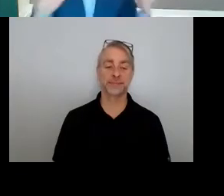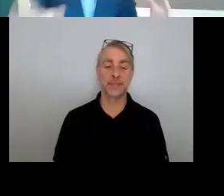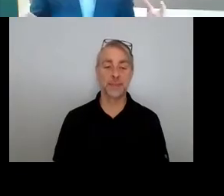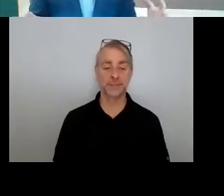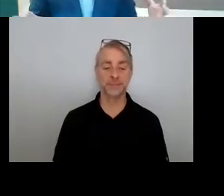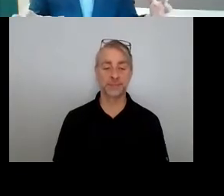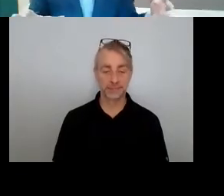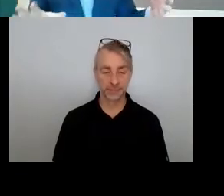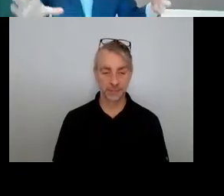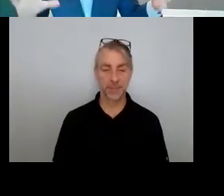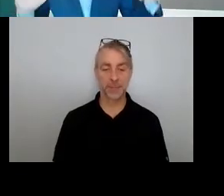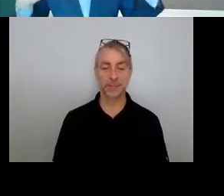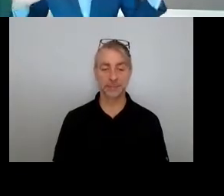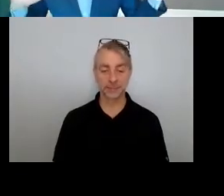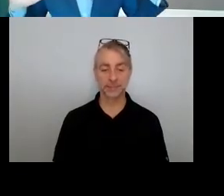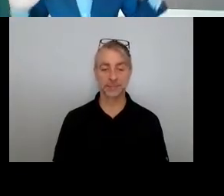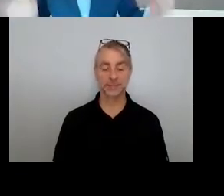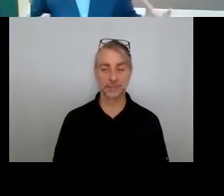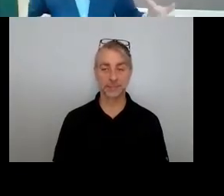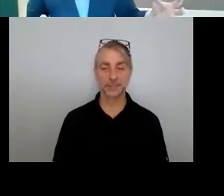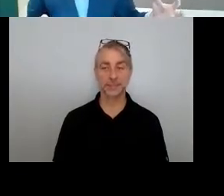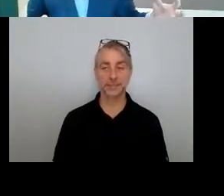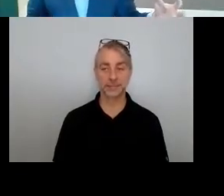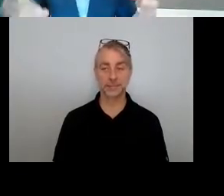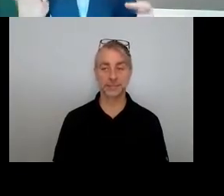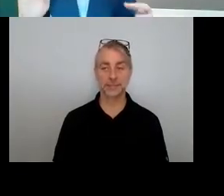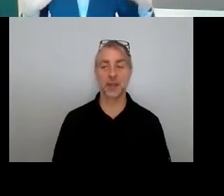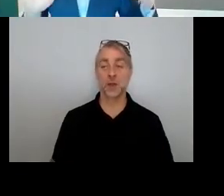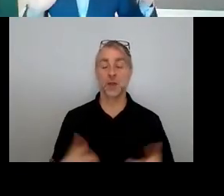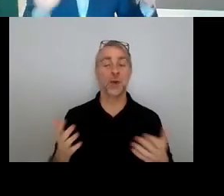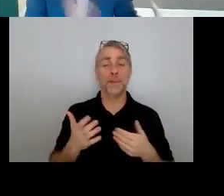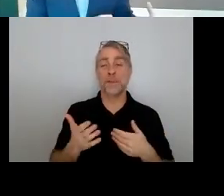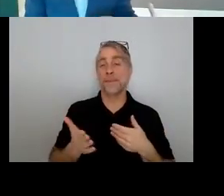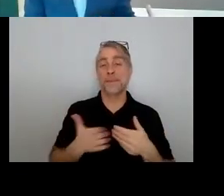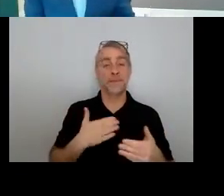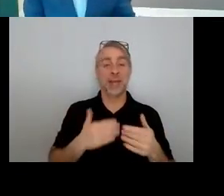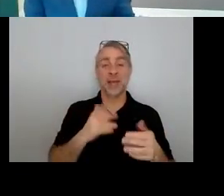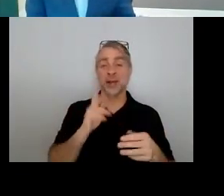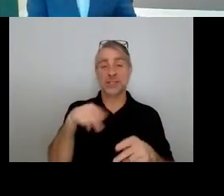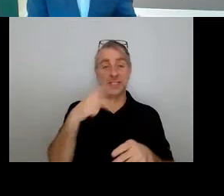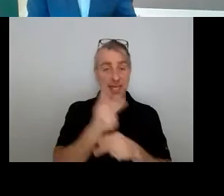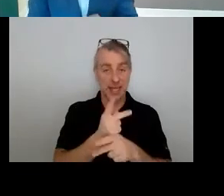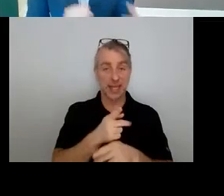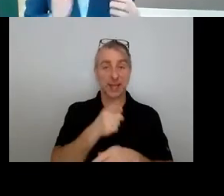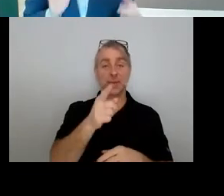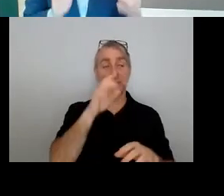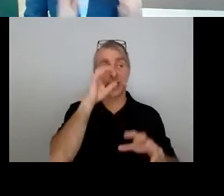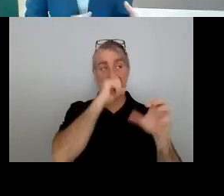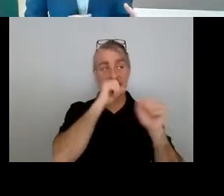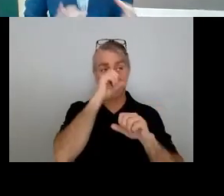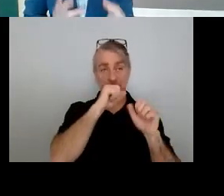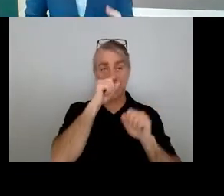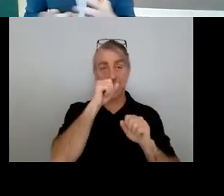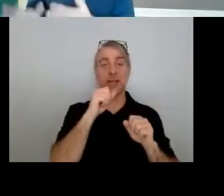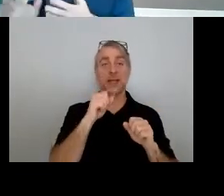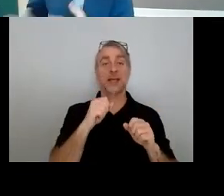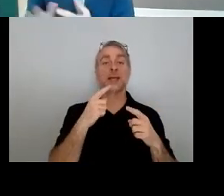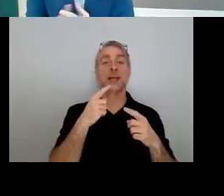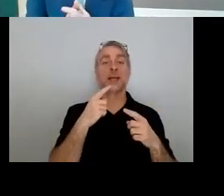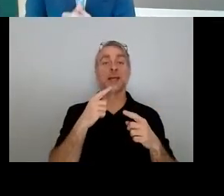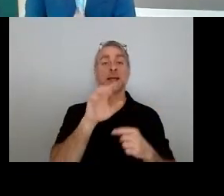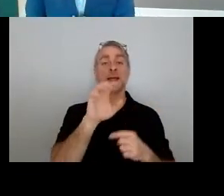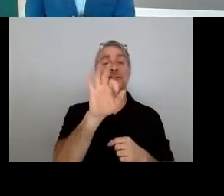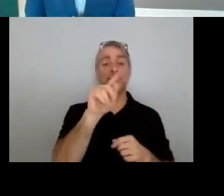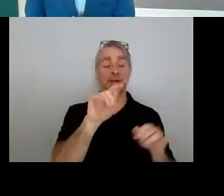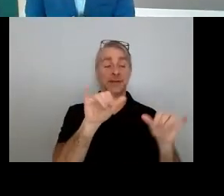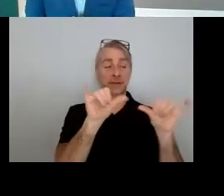So for each effect size, it doesn't matter what the type, again, you're going to estimate that effect size, and you're going to follow it up right away with an